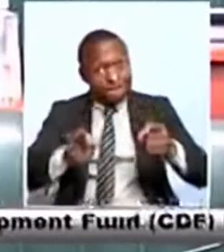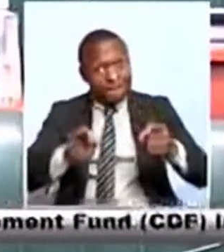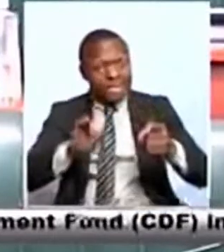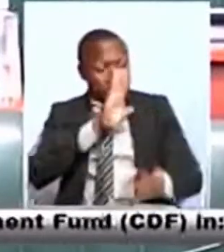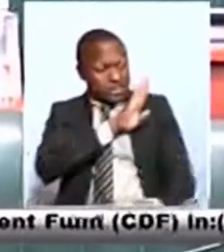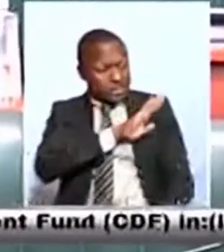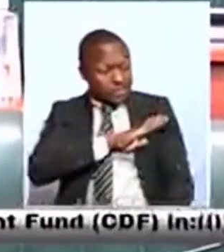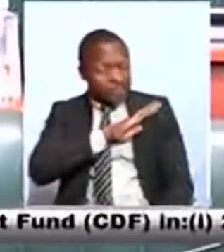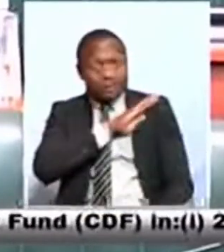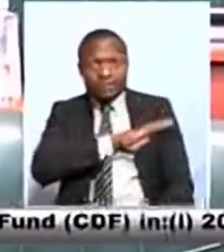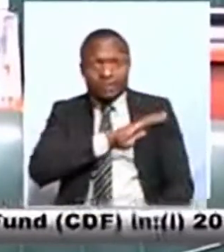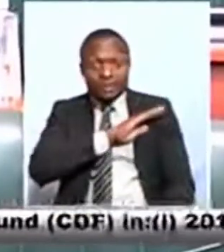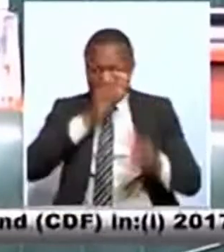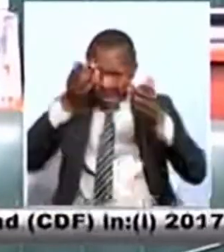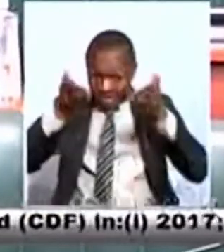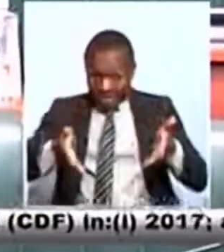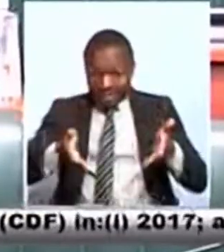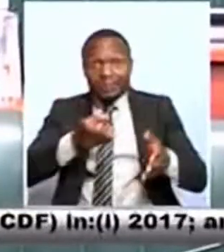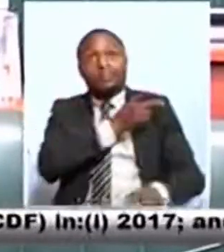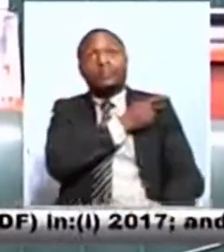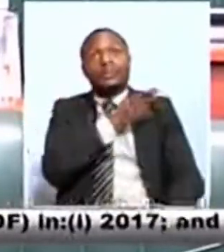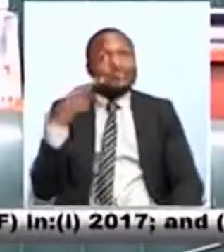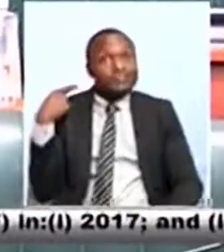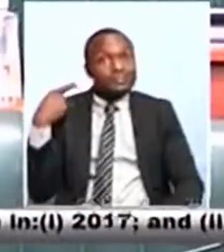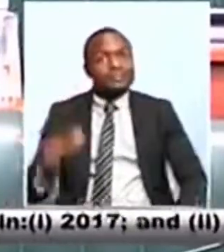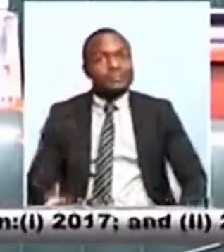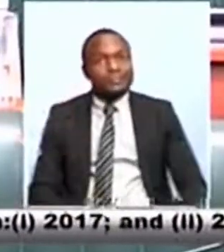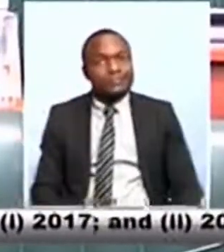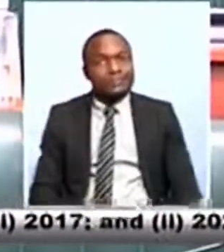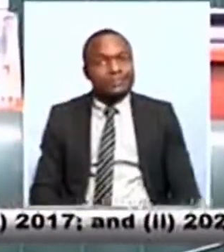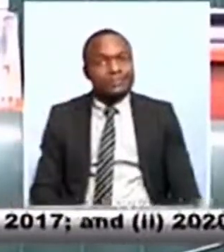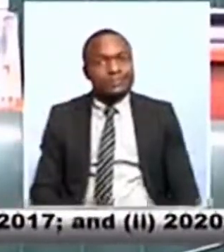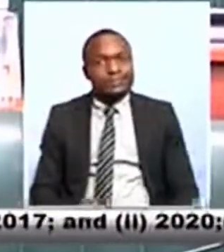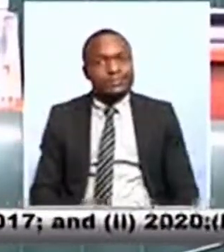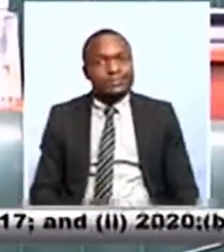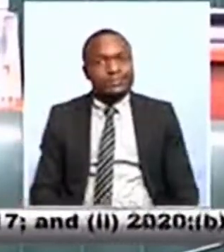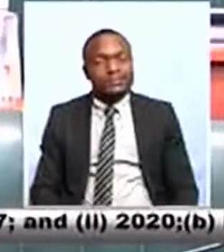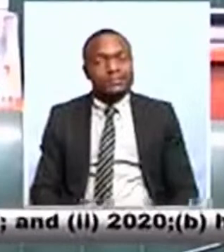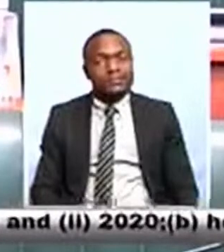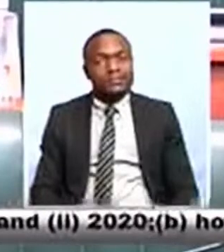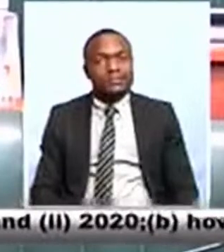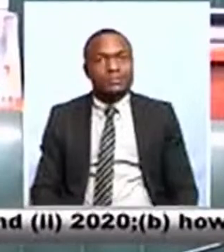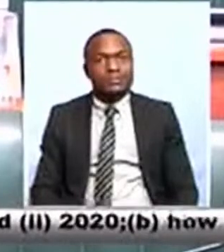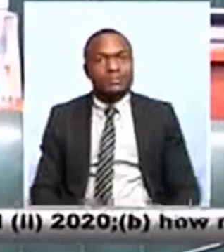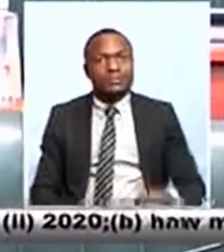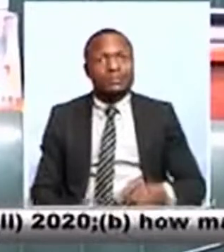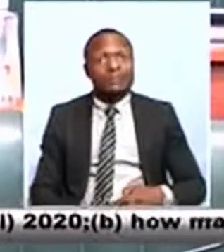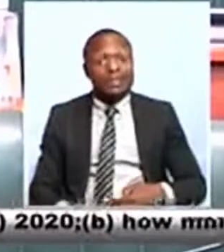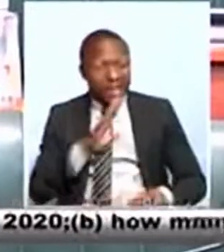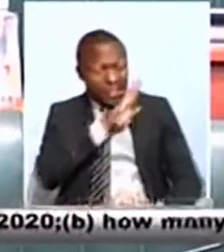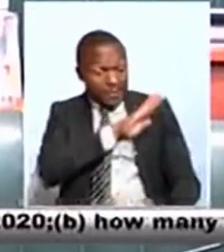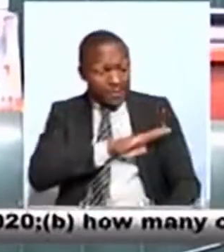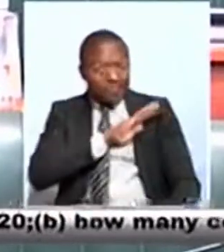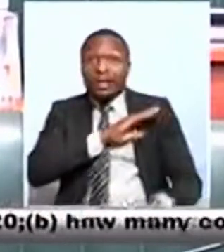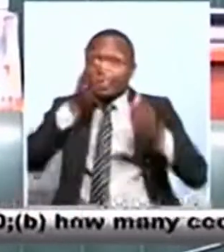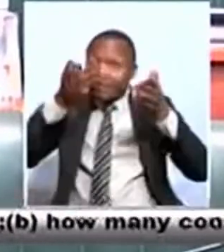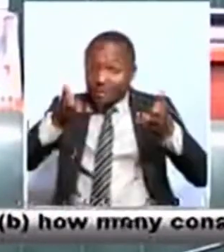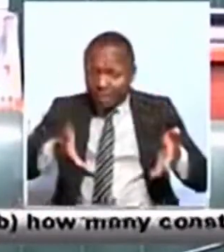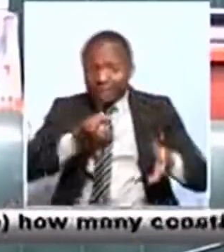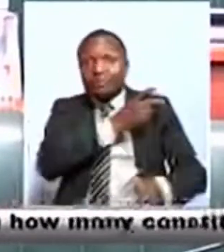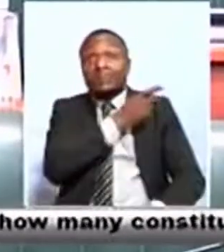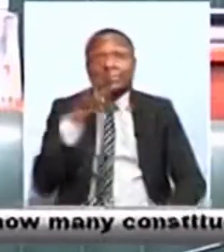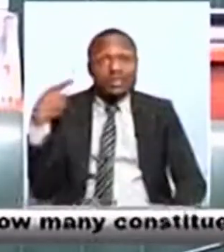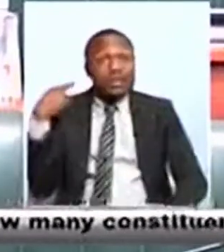tendency in this House. Why are you debating from the seats? There is a tendency in this House